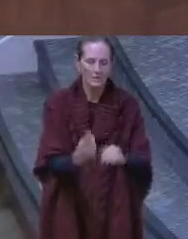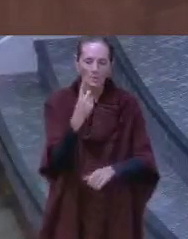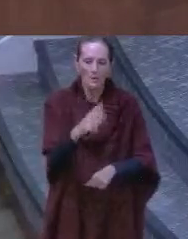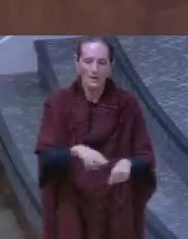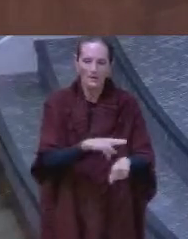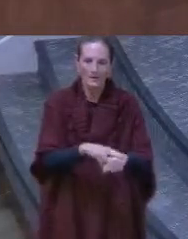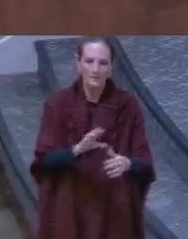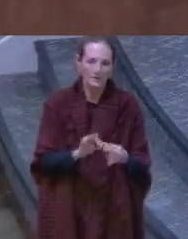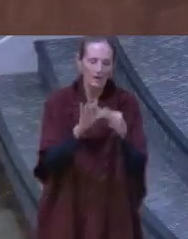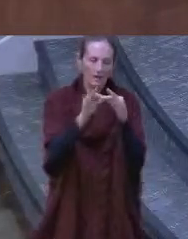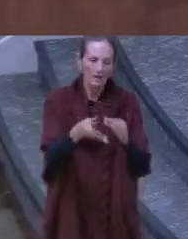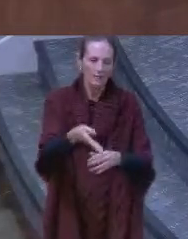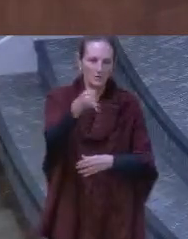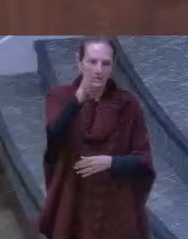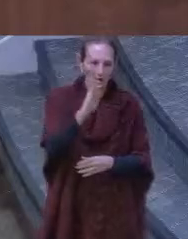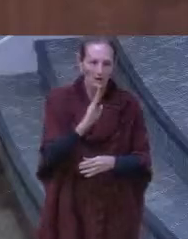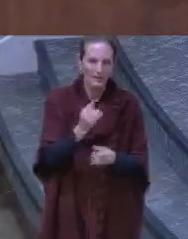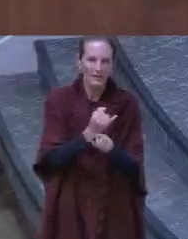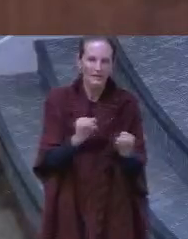one nation,